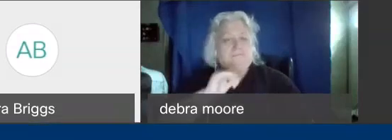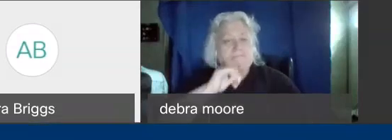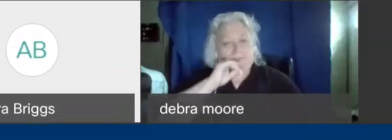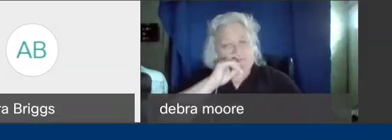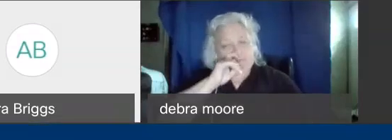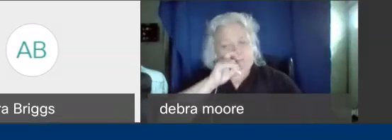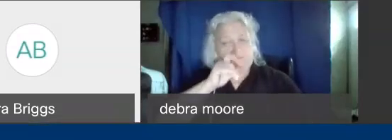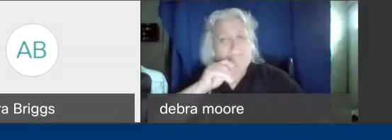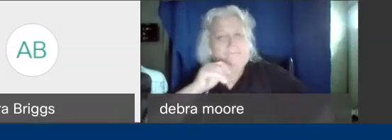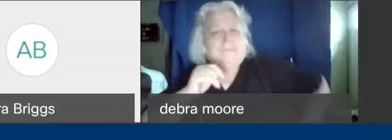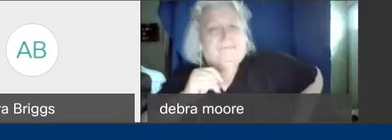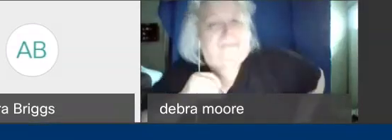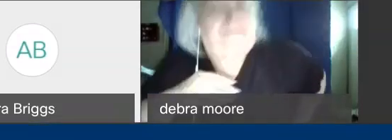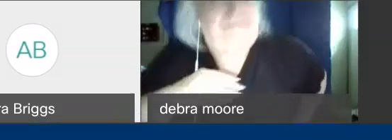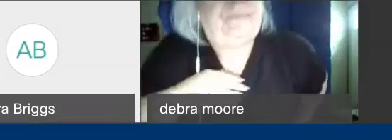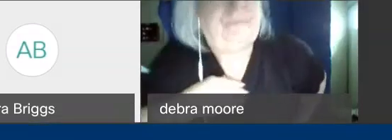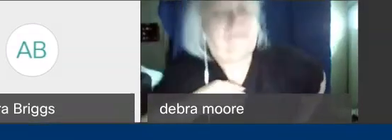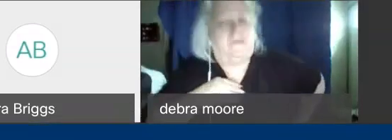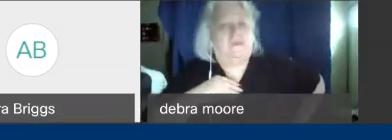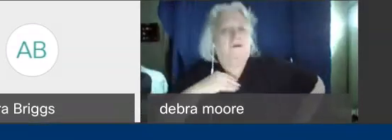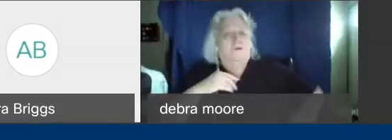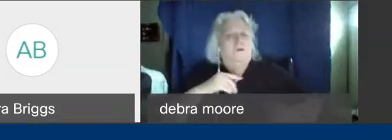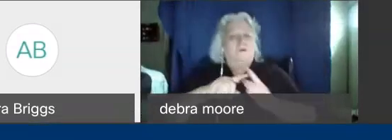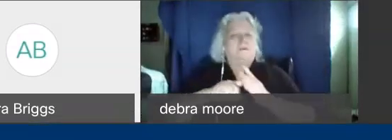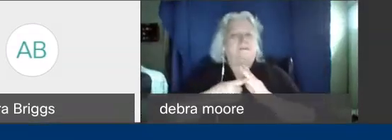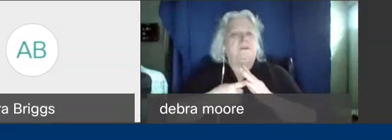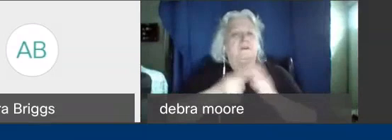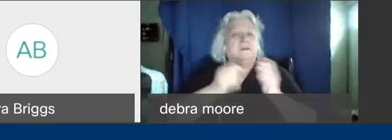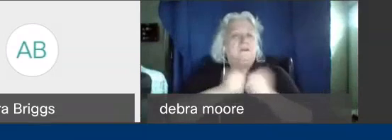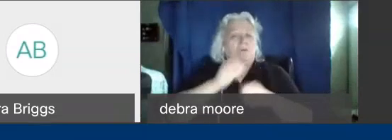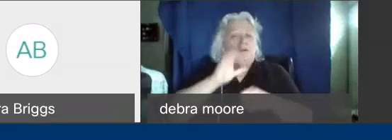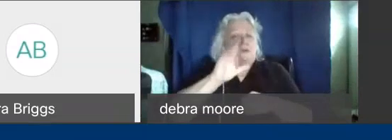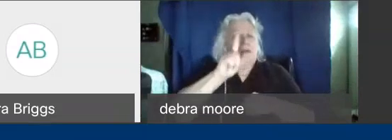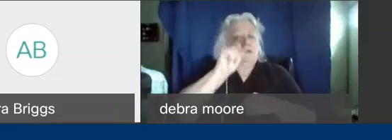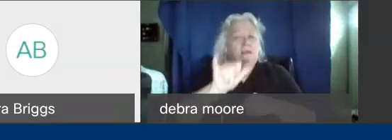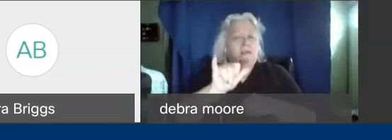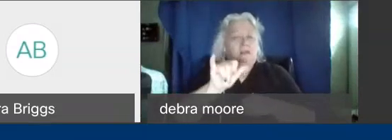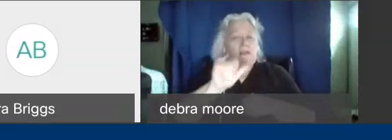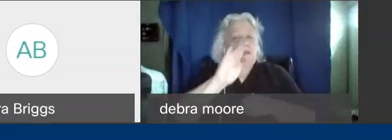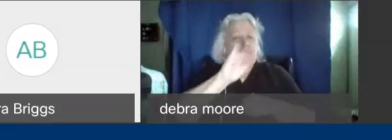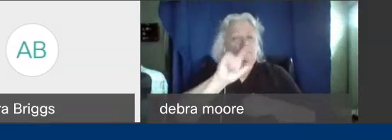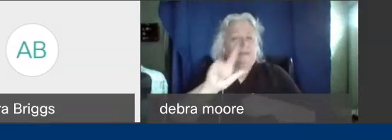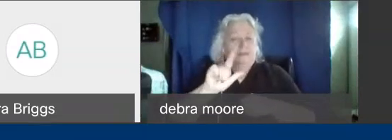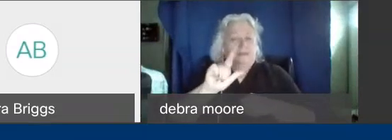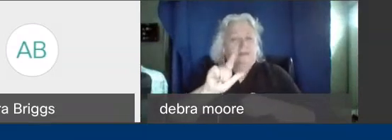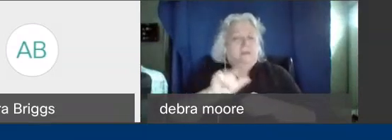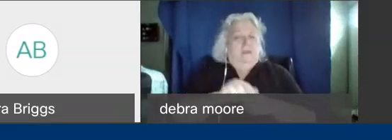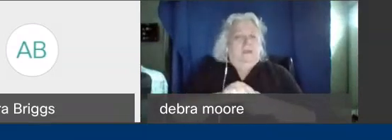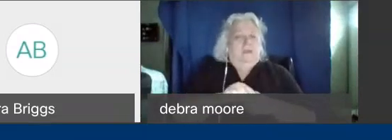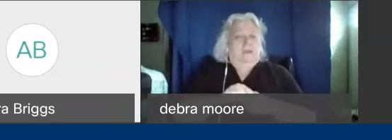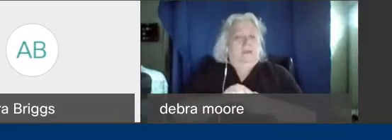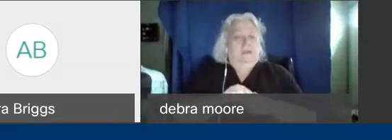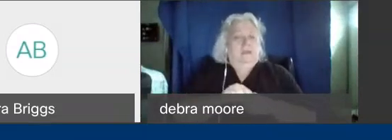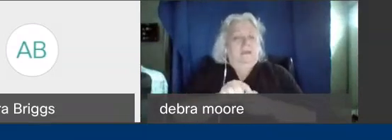All right, so we'll start with Clay's bill, which is also known as the House Bill 2639. Now, this was